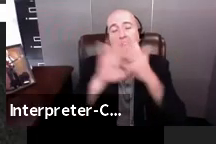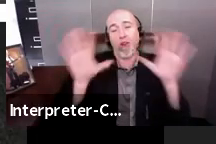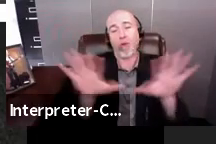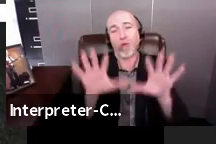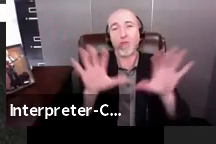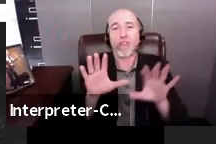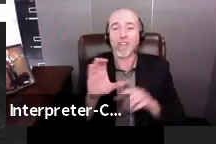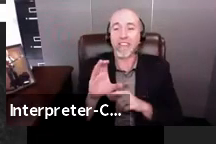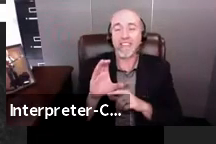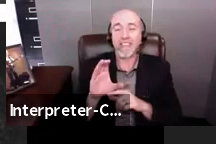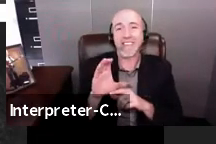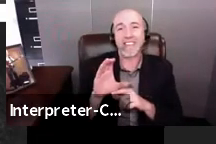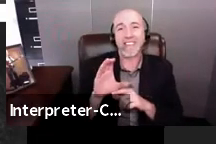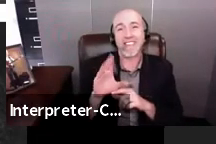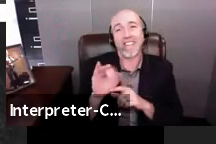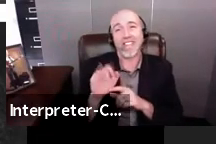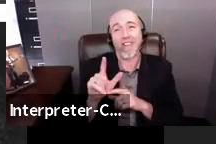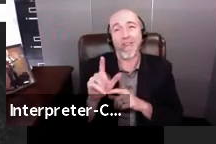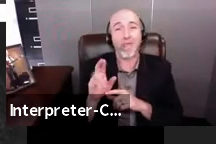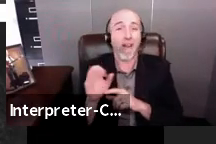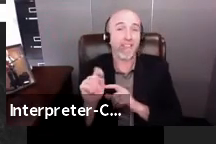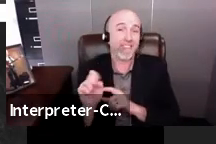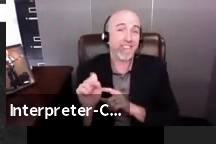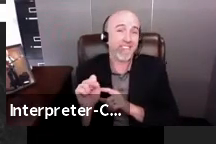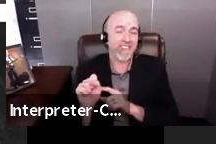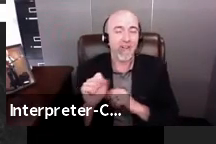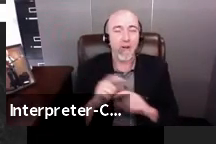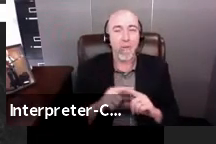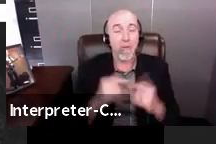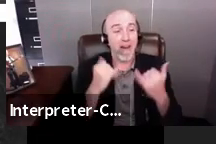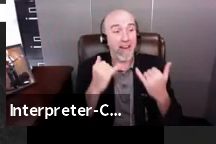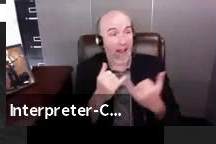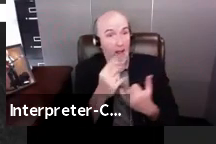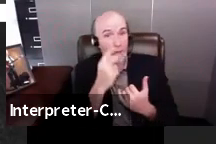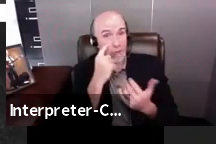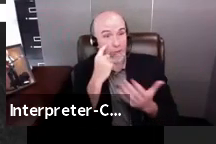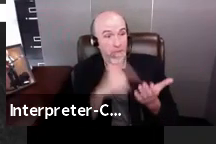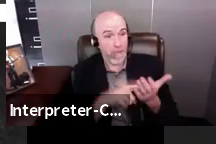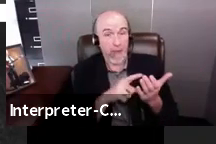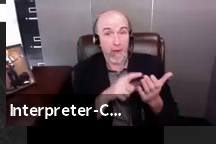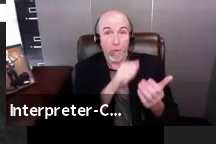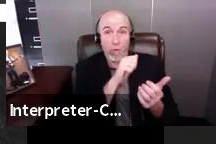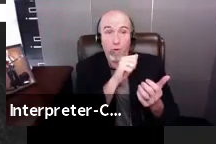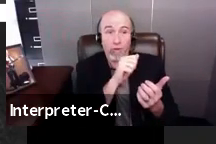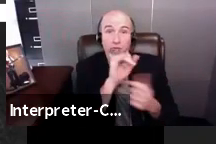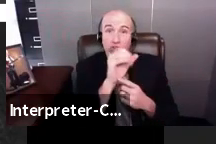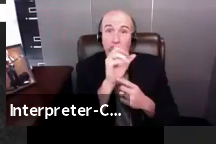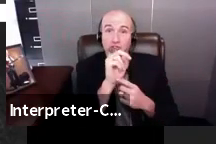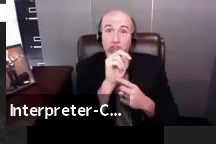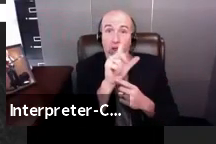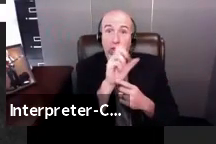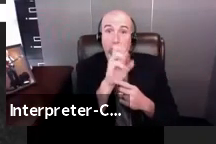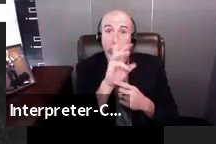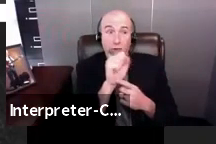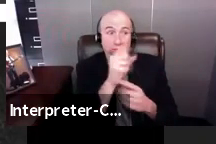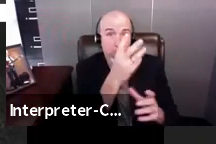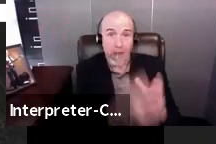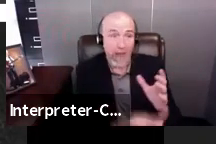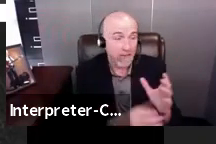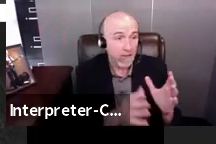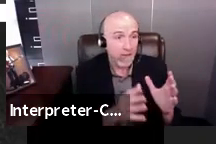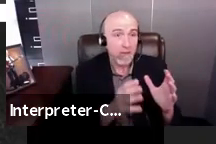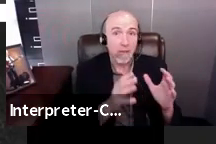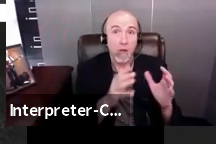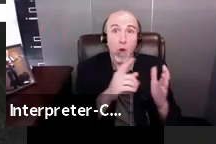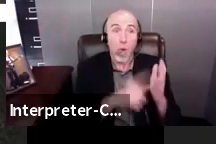thing. And now we've seen, especially with the passing of John Lewis, you know, some of the scenes that